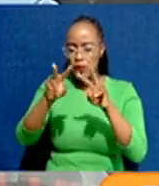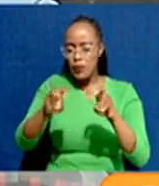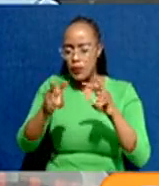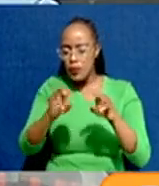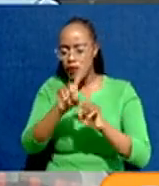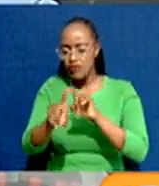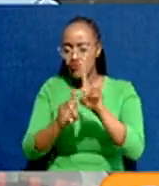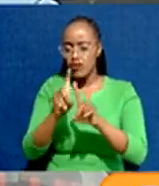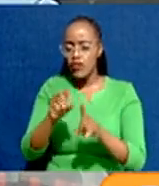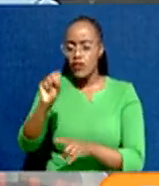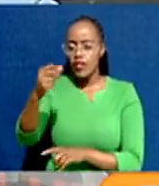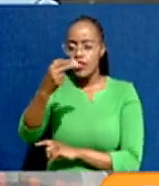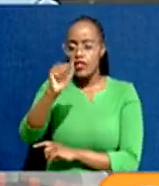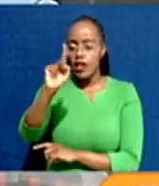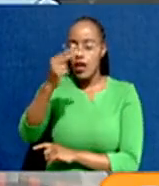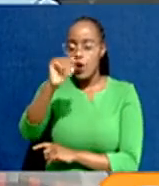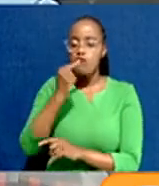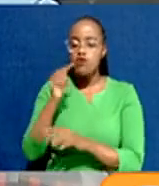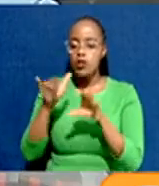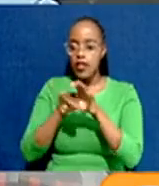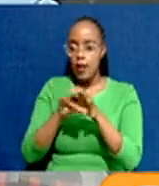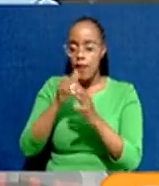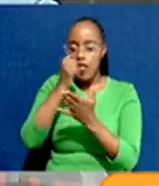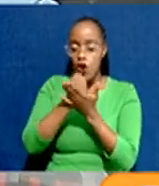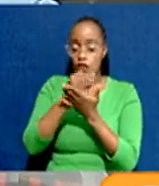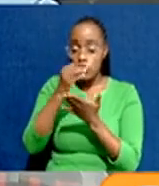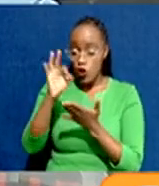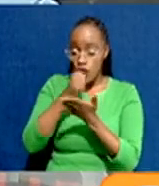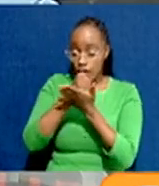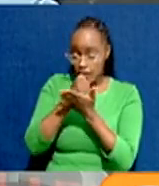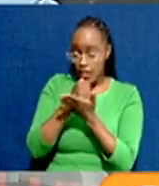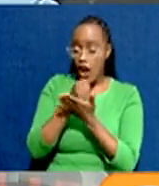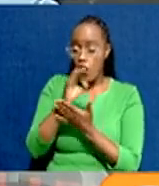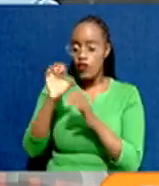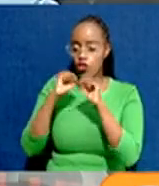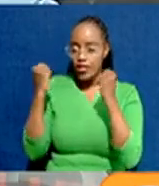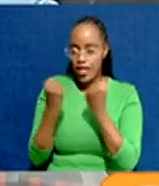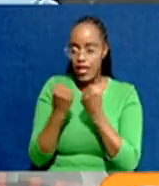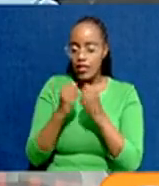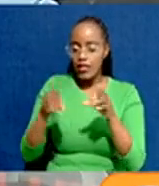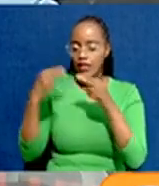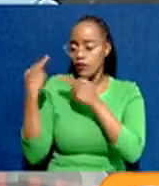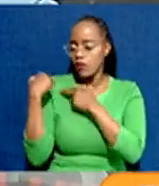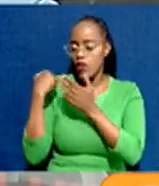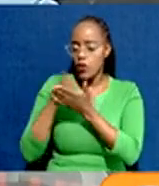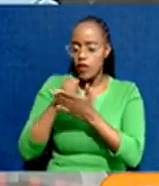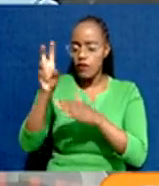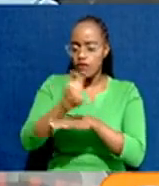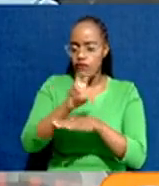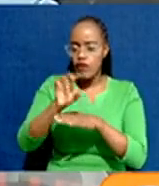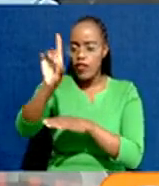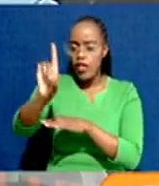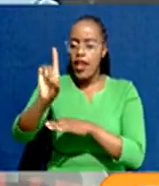surrounding the Shakahola deaths, told members that the Office of the Registrar of Societies, mandated with the registration and monitoring of